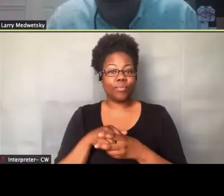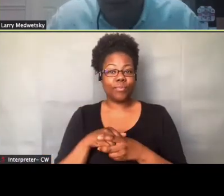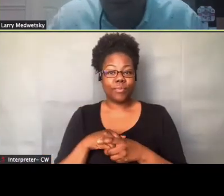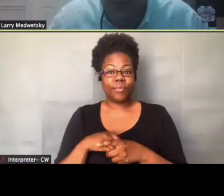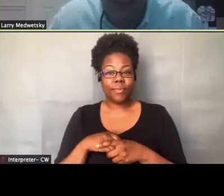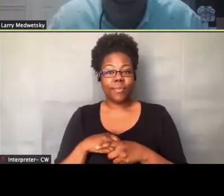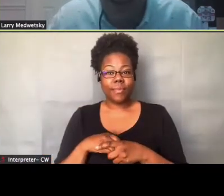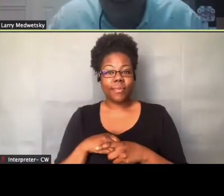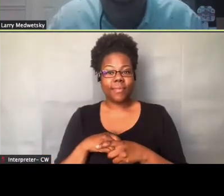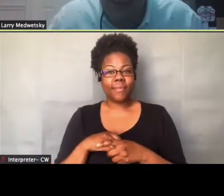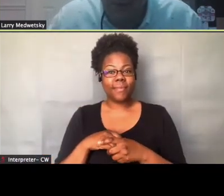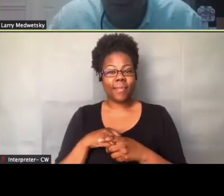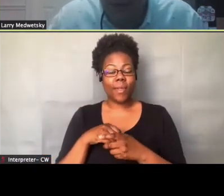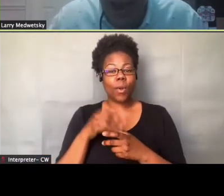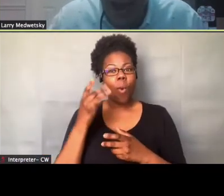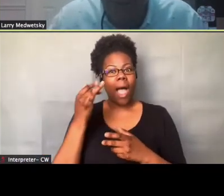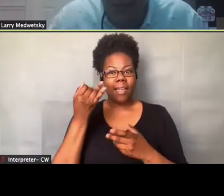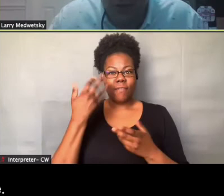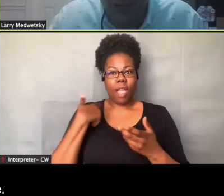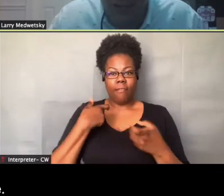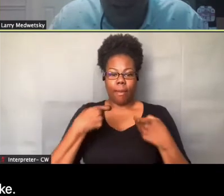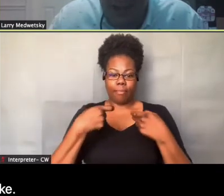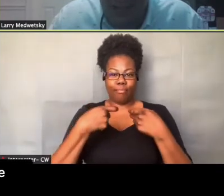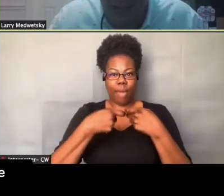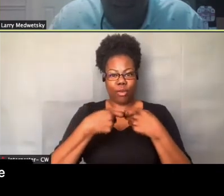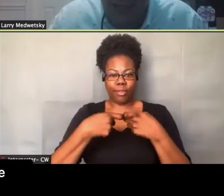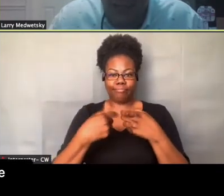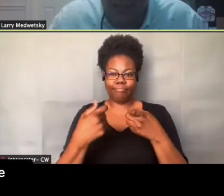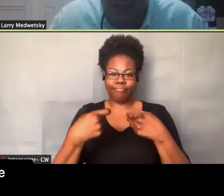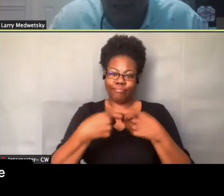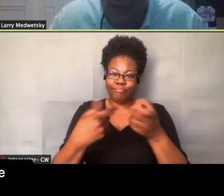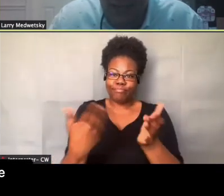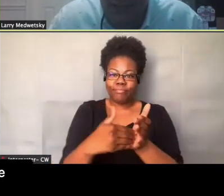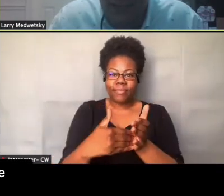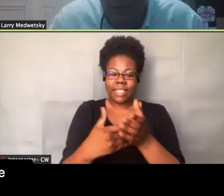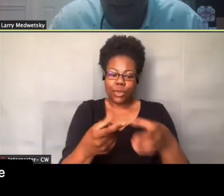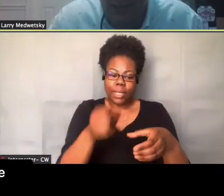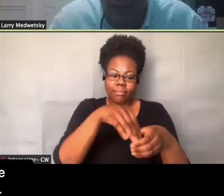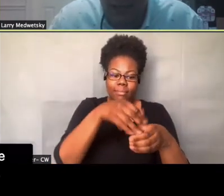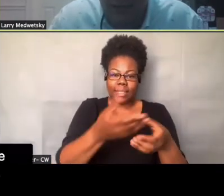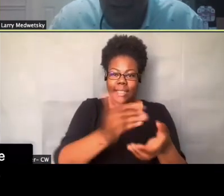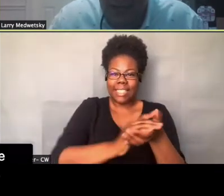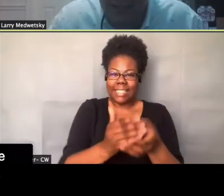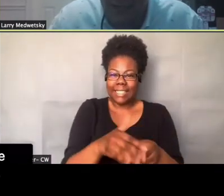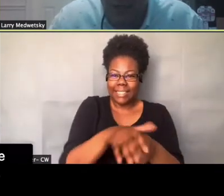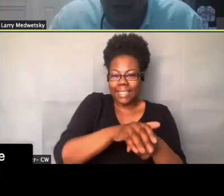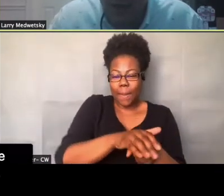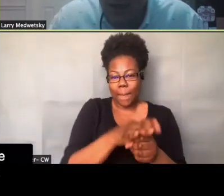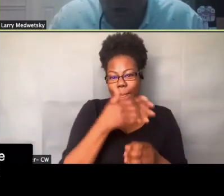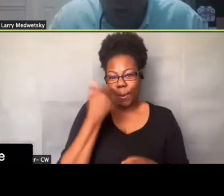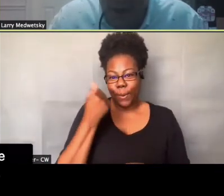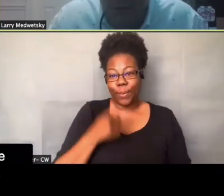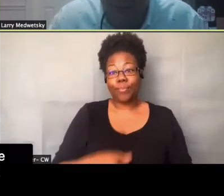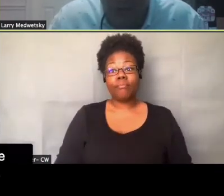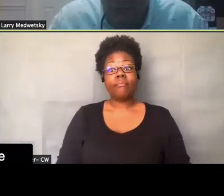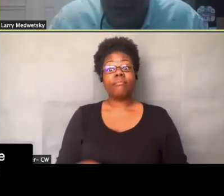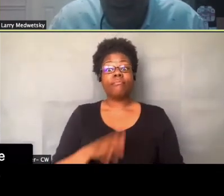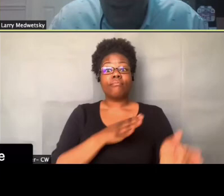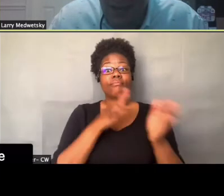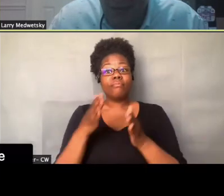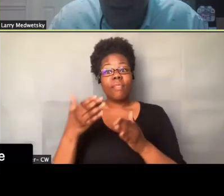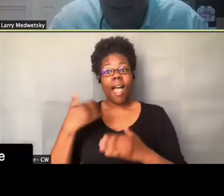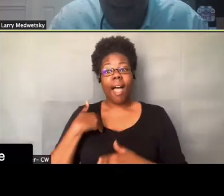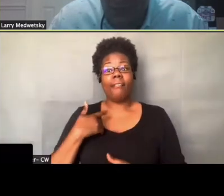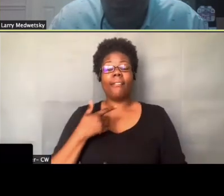seal it better. And then we have like you can connect a device to the TV that can send right to the hearing aid, microphones right